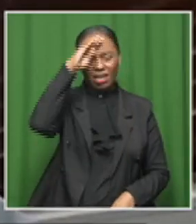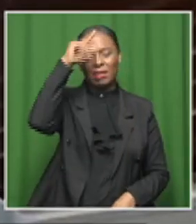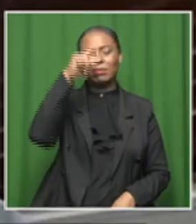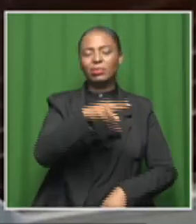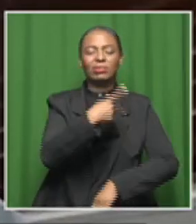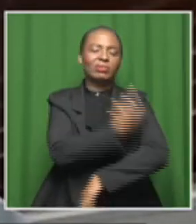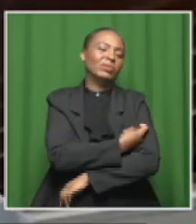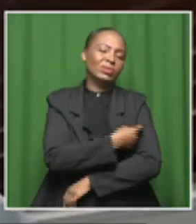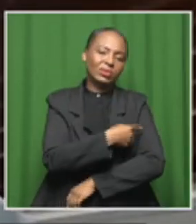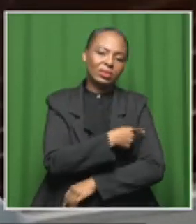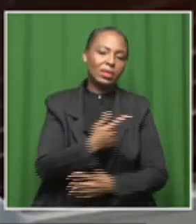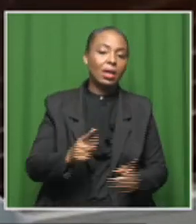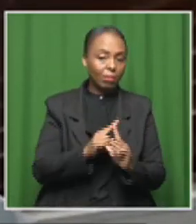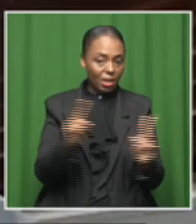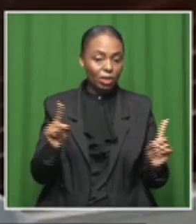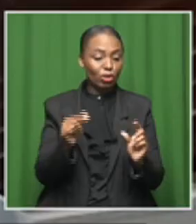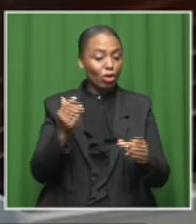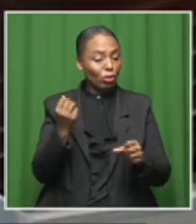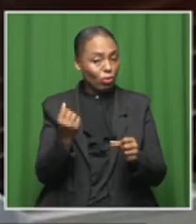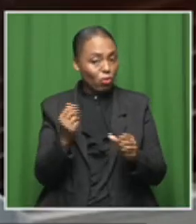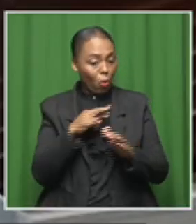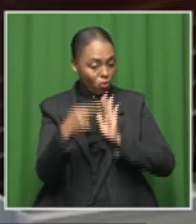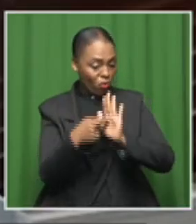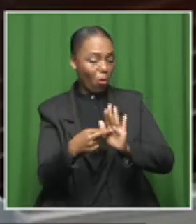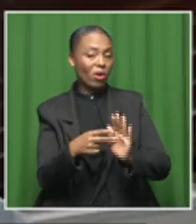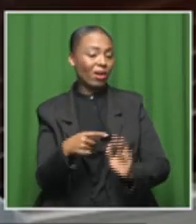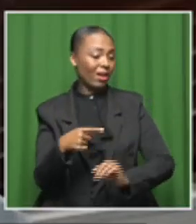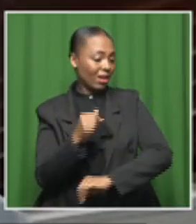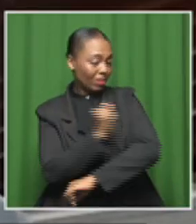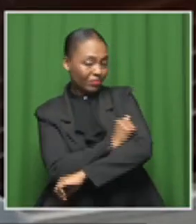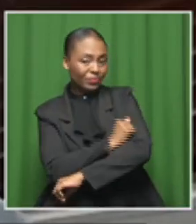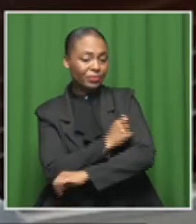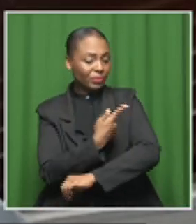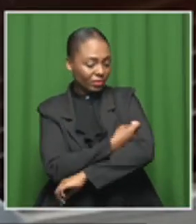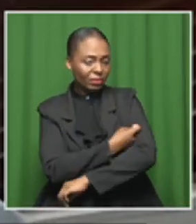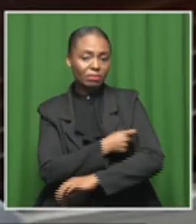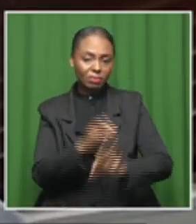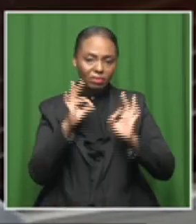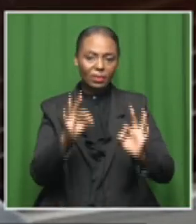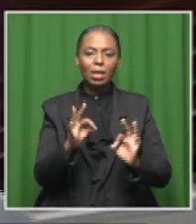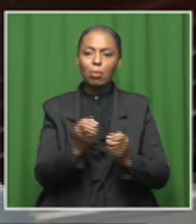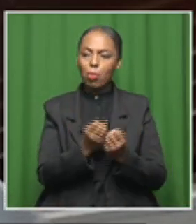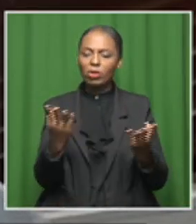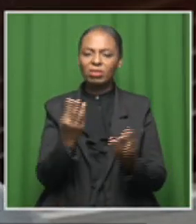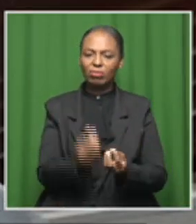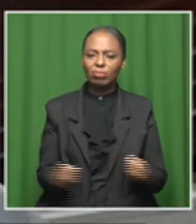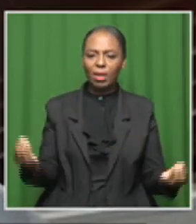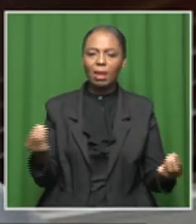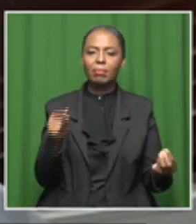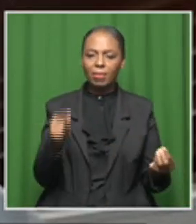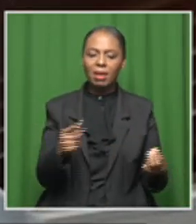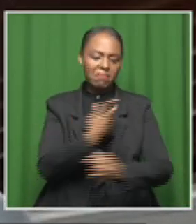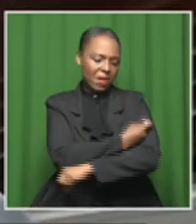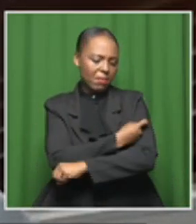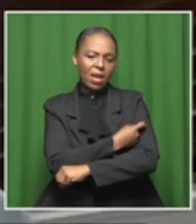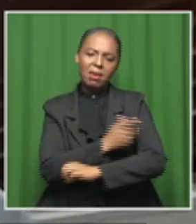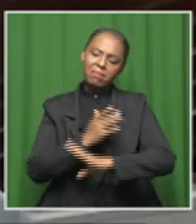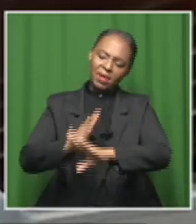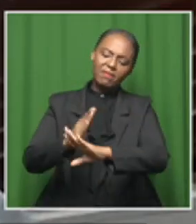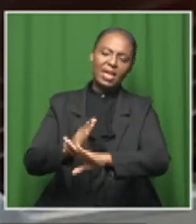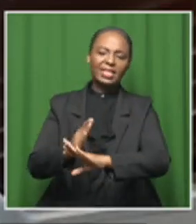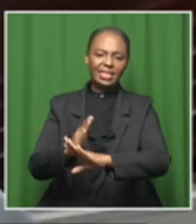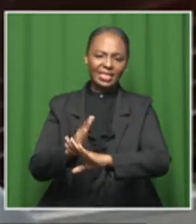job. There's so many vaccines we give to our children that have really prevented diseases that were